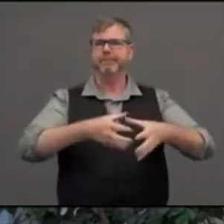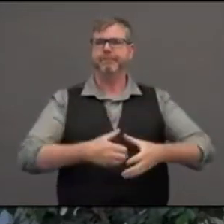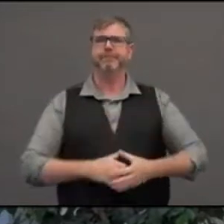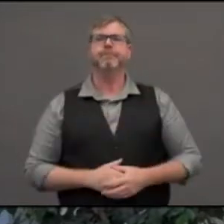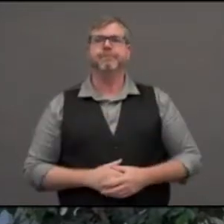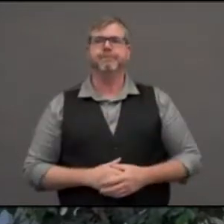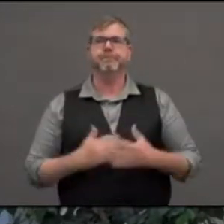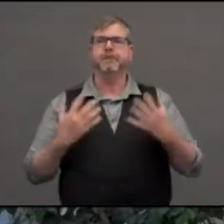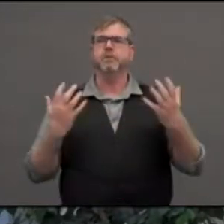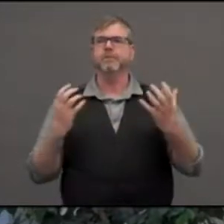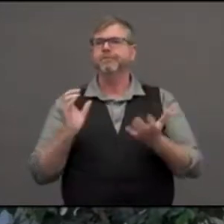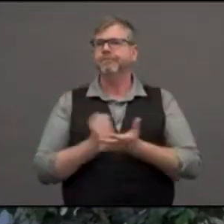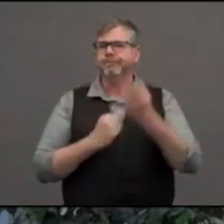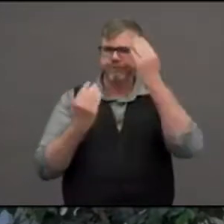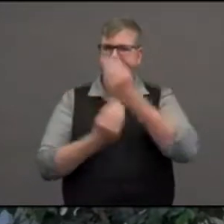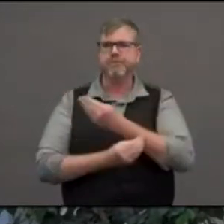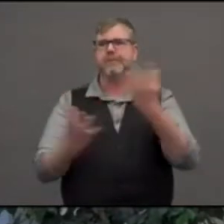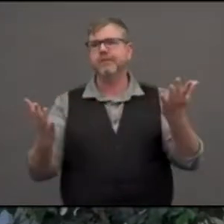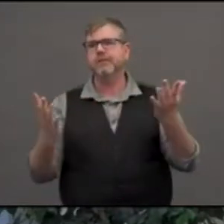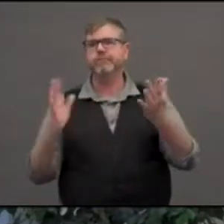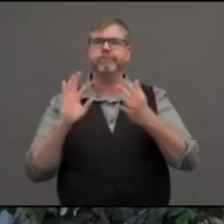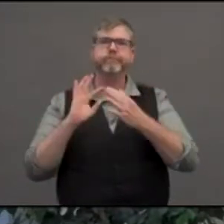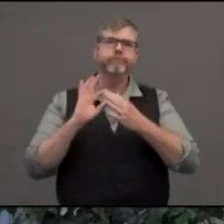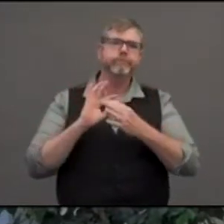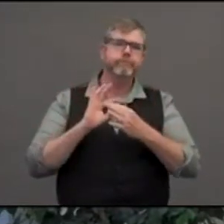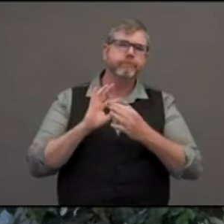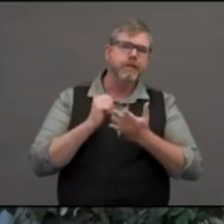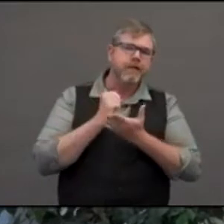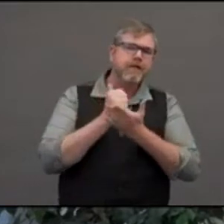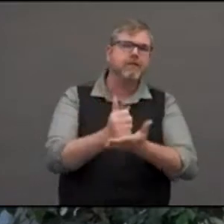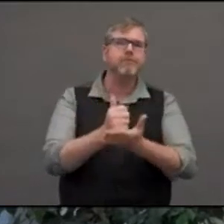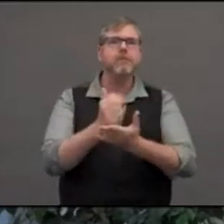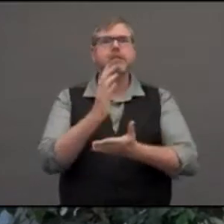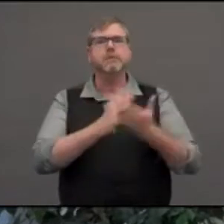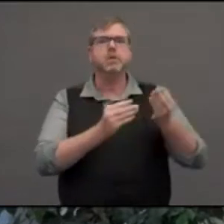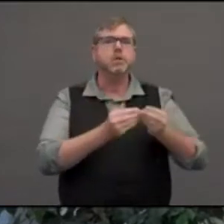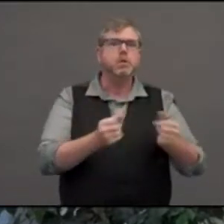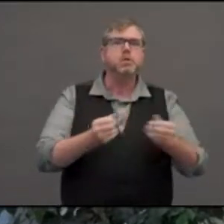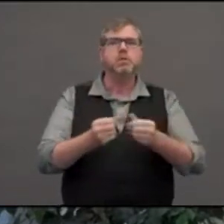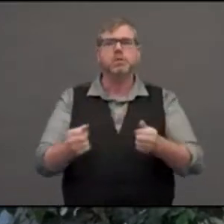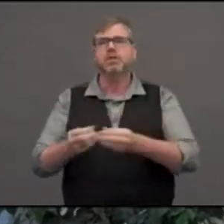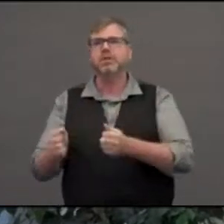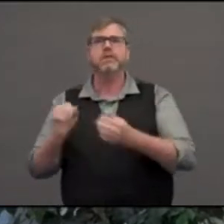on the solutions to how to stop and slow the spread of COVID-19.